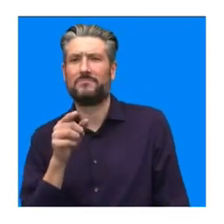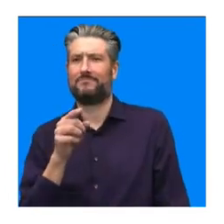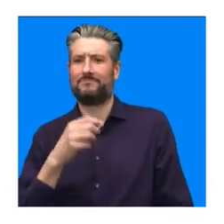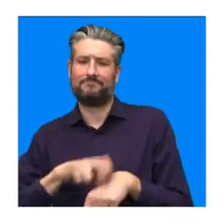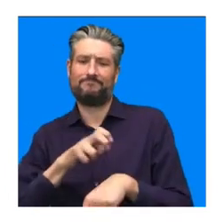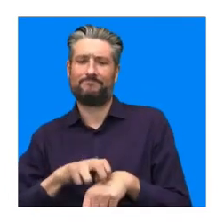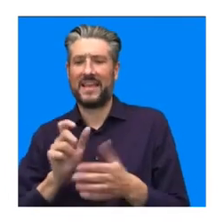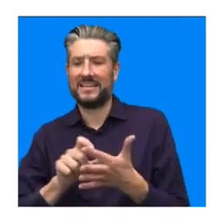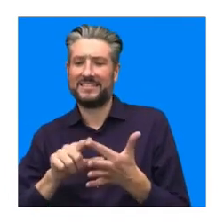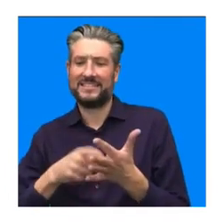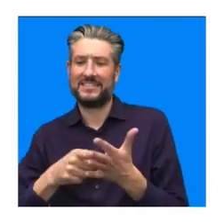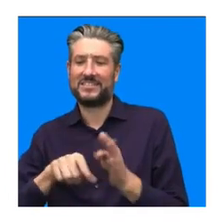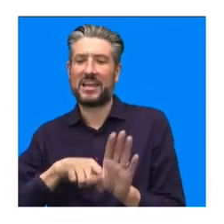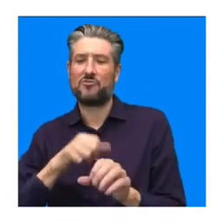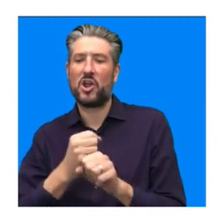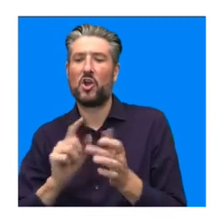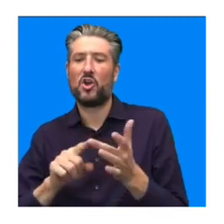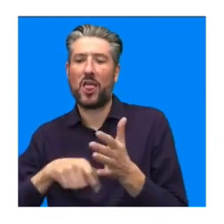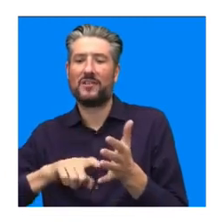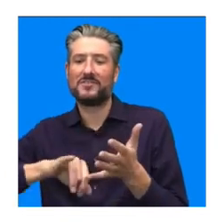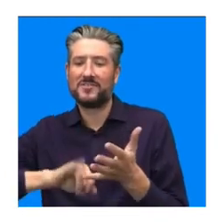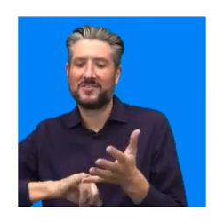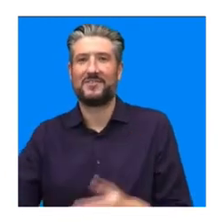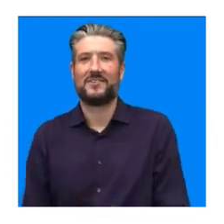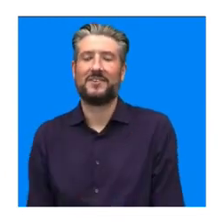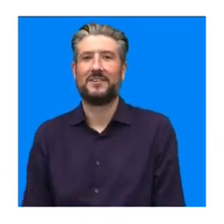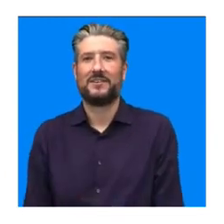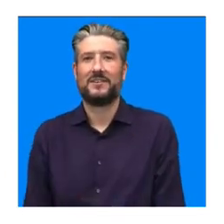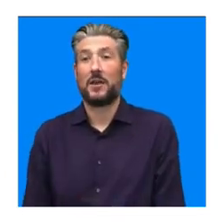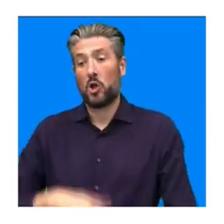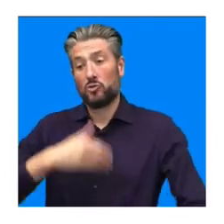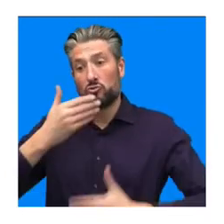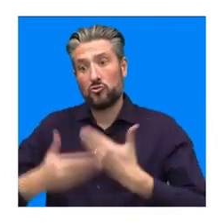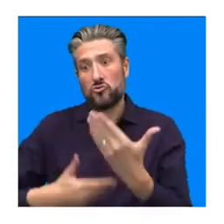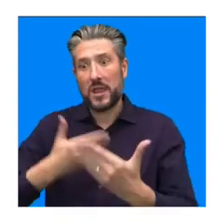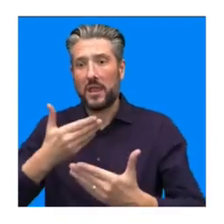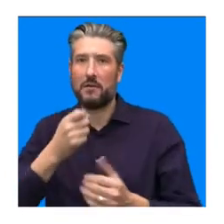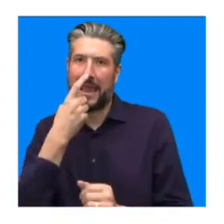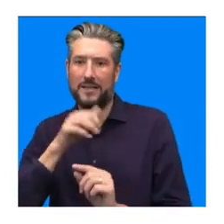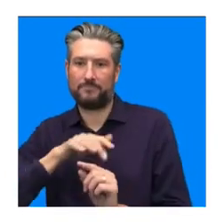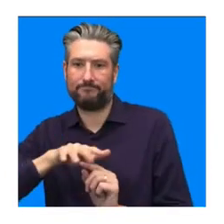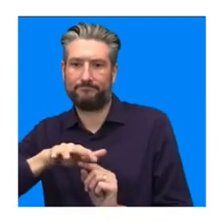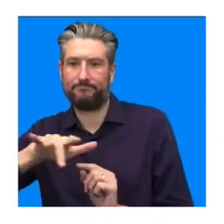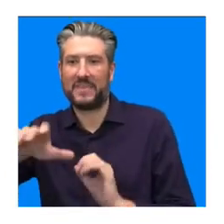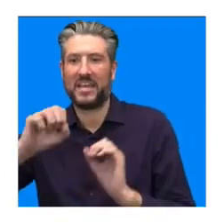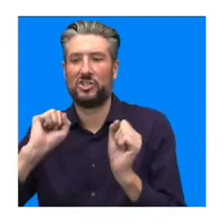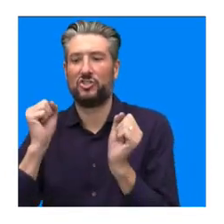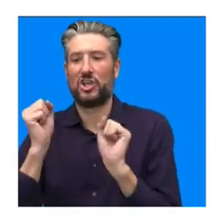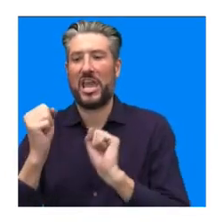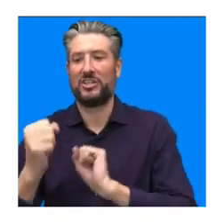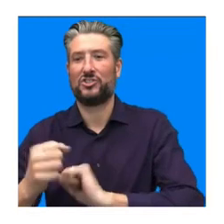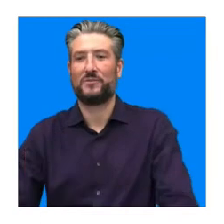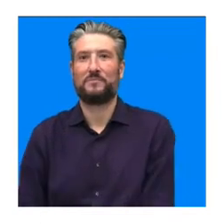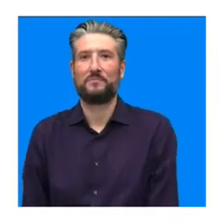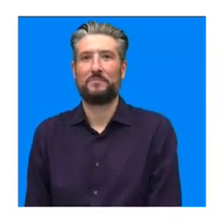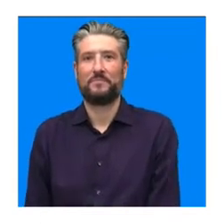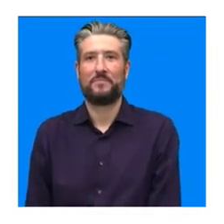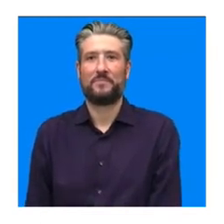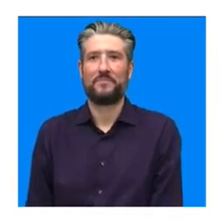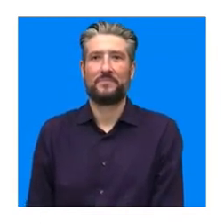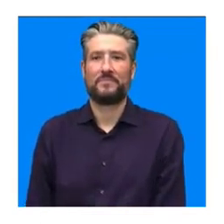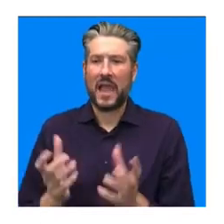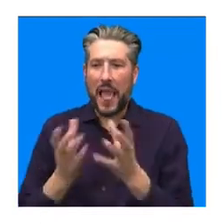ever asked if I needed help. Stories change things. Cockcroft, who takes the goals for Great Britain. Help us see the world